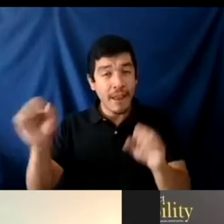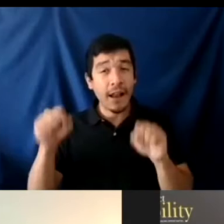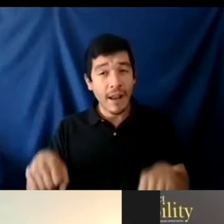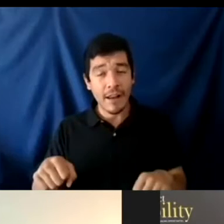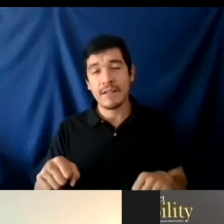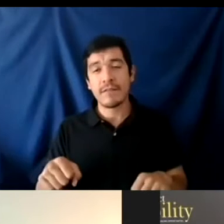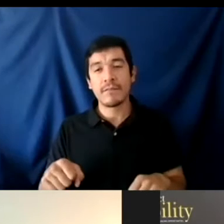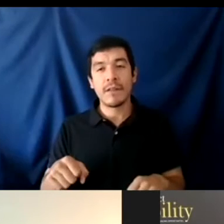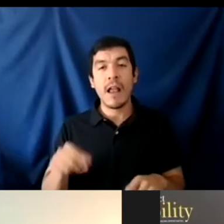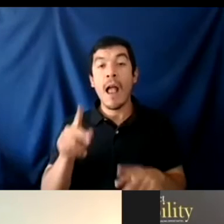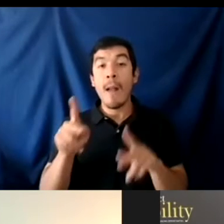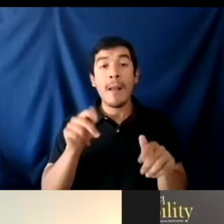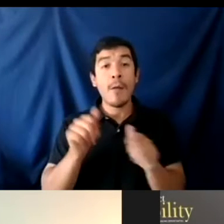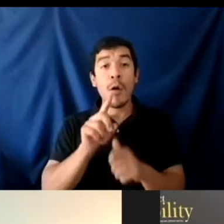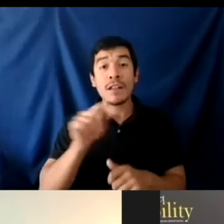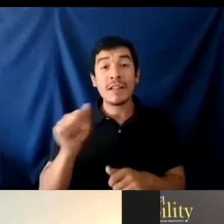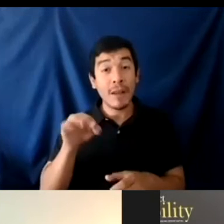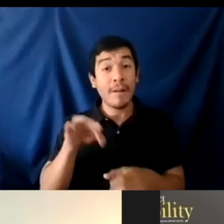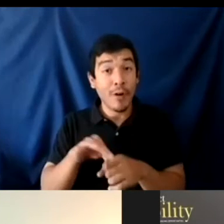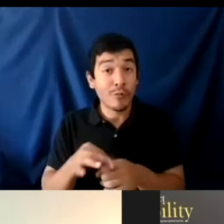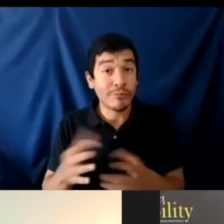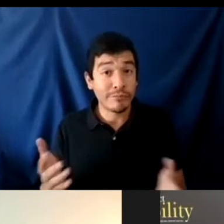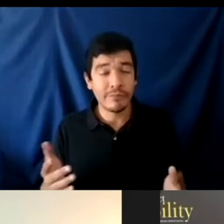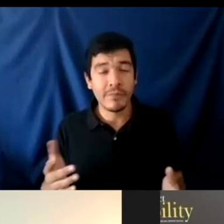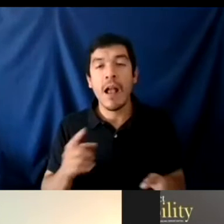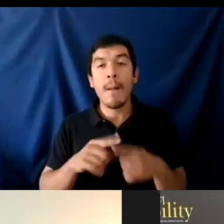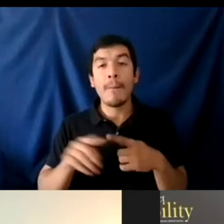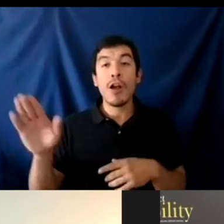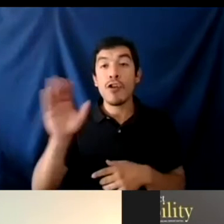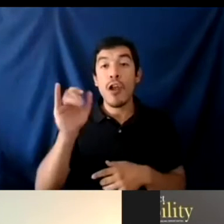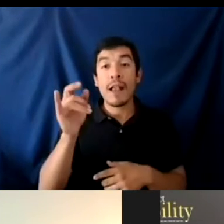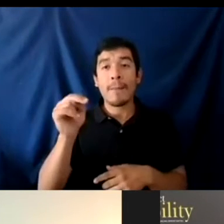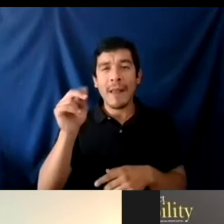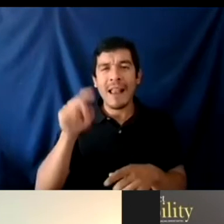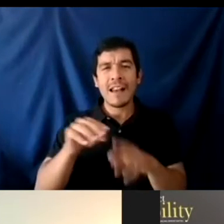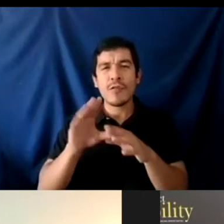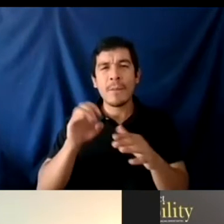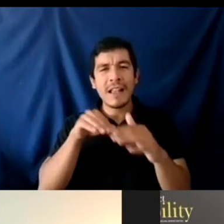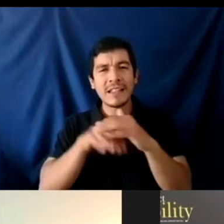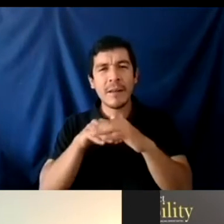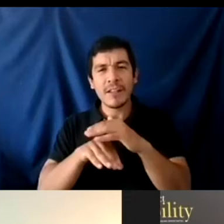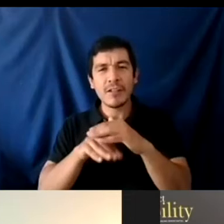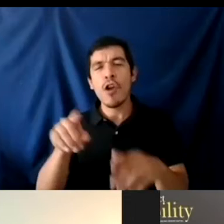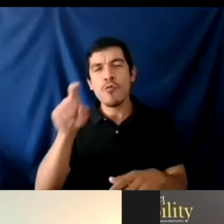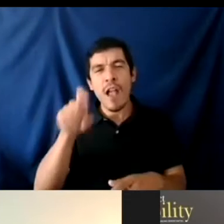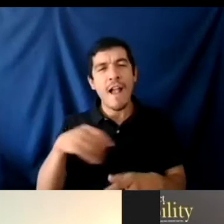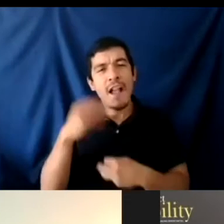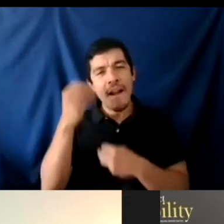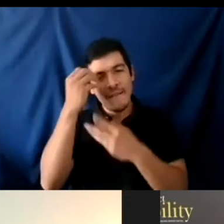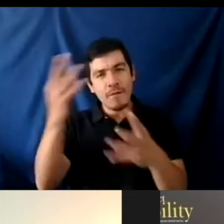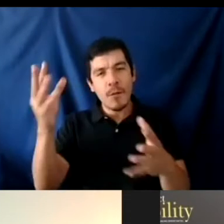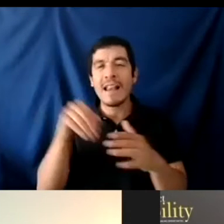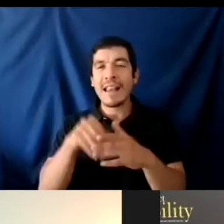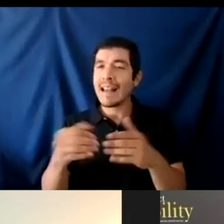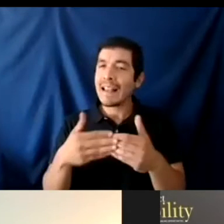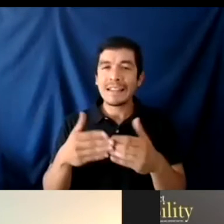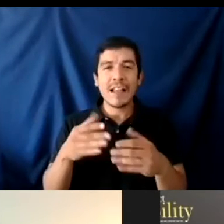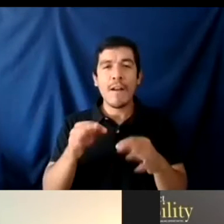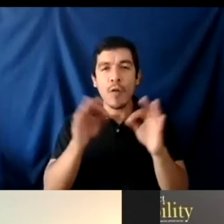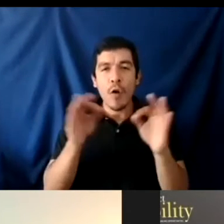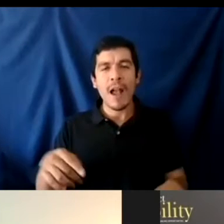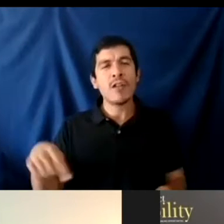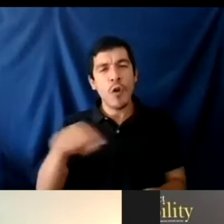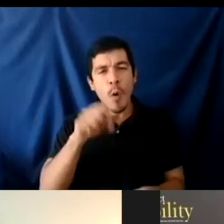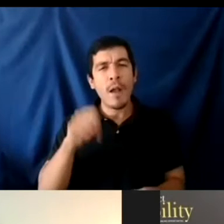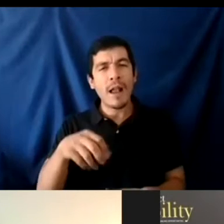that, people with disabilities vote. But your campaign needs to be accessible. It needs to have information in accessible formats so we can learn